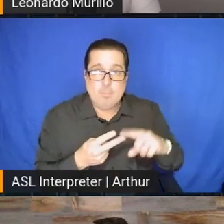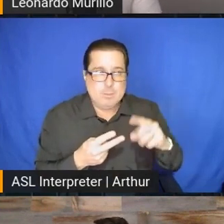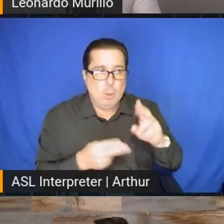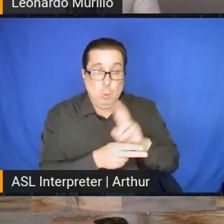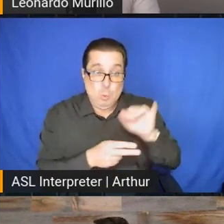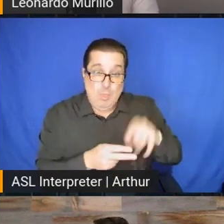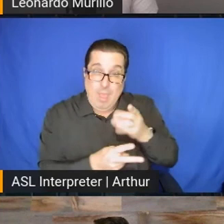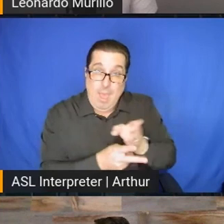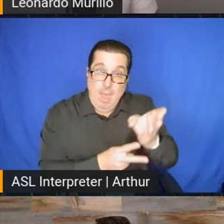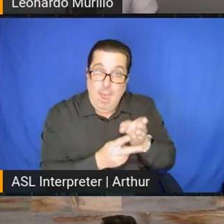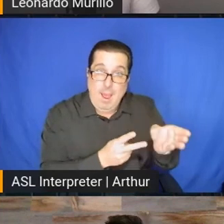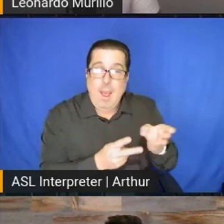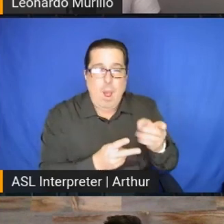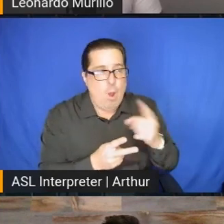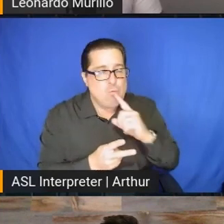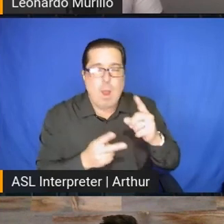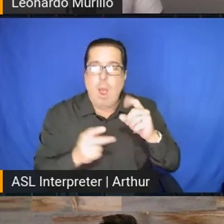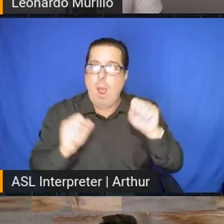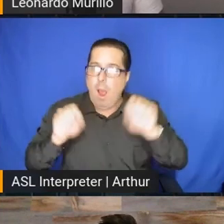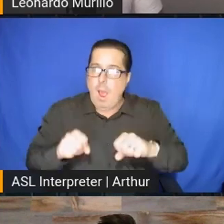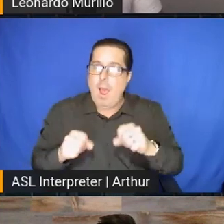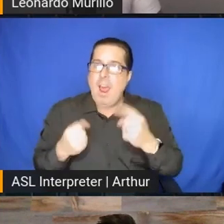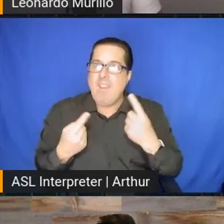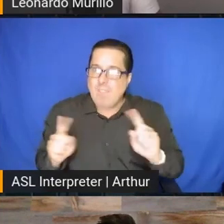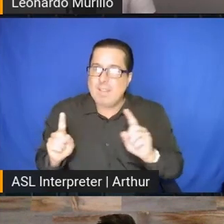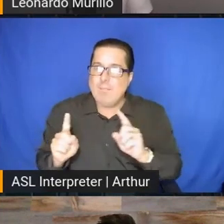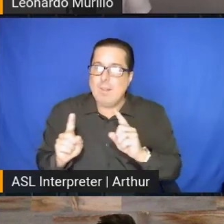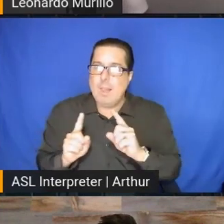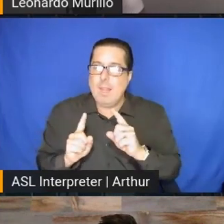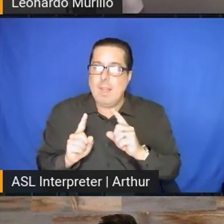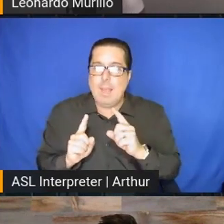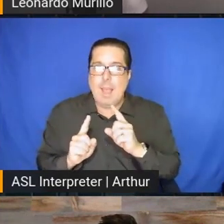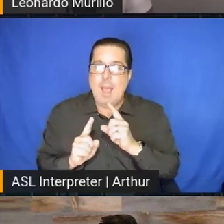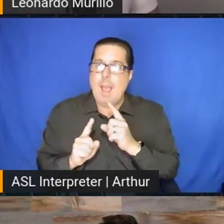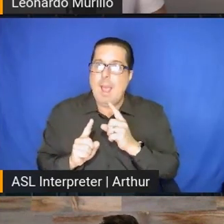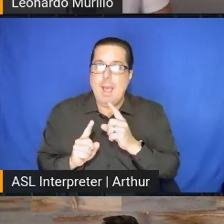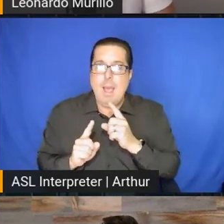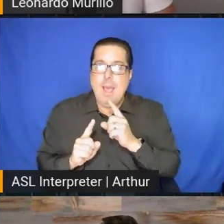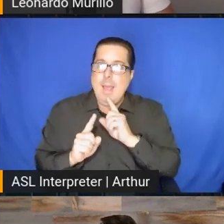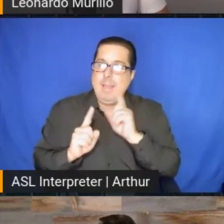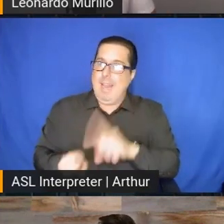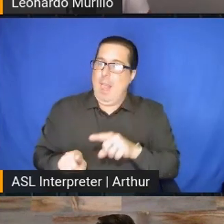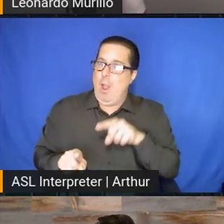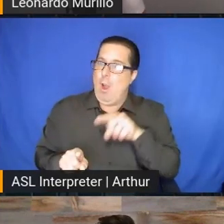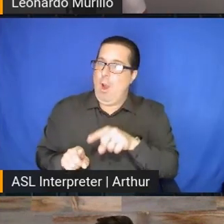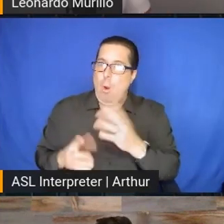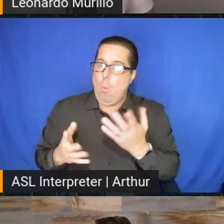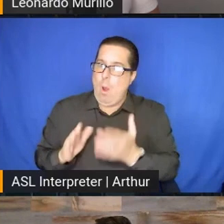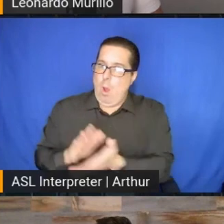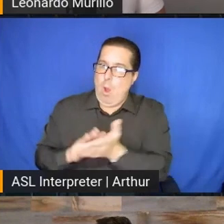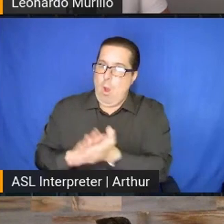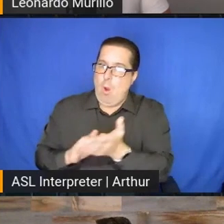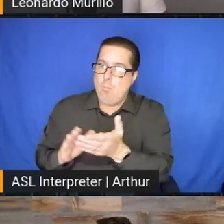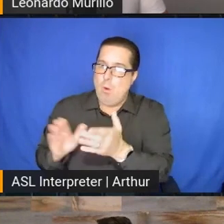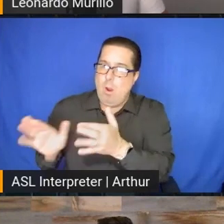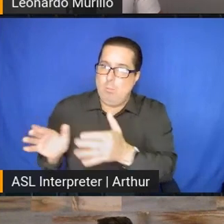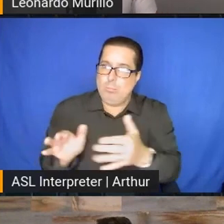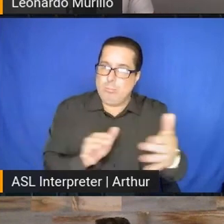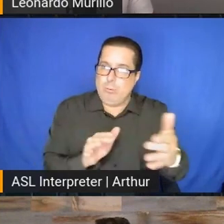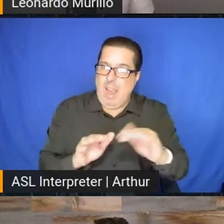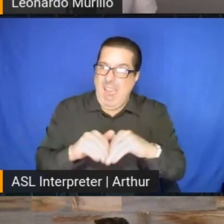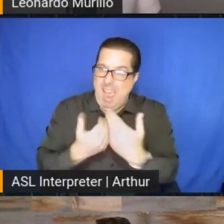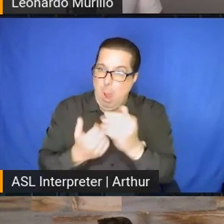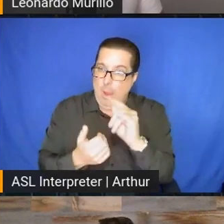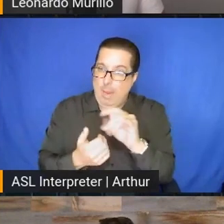effectively declare not just how your workload should operate, but how they should scale, how they should be